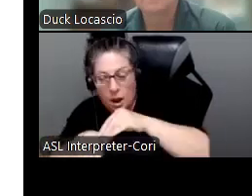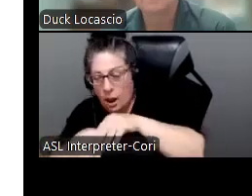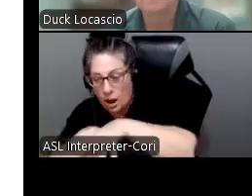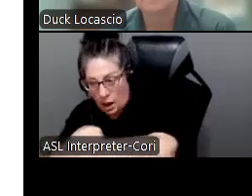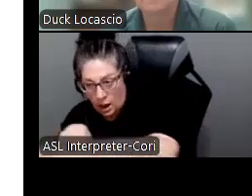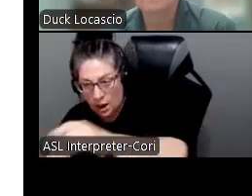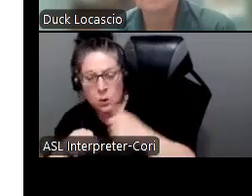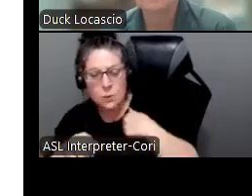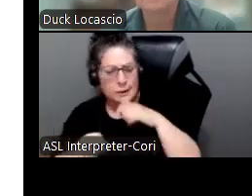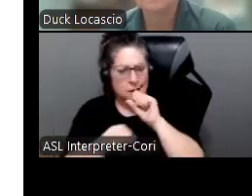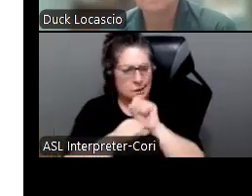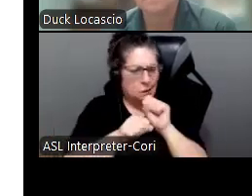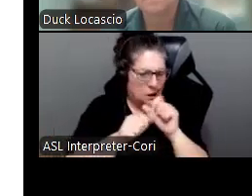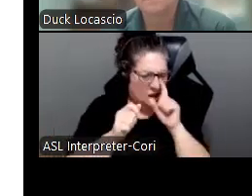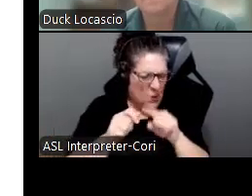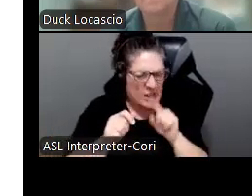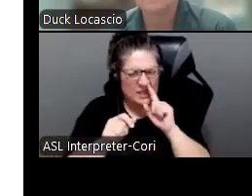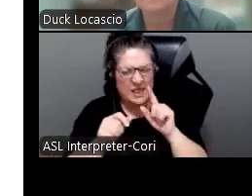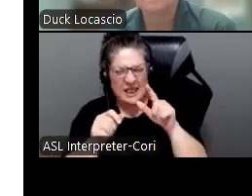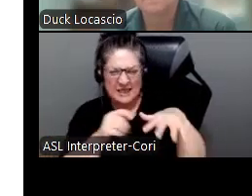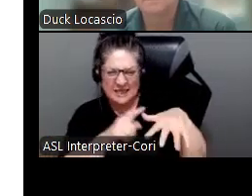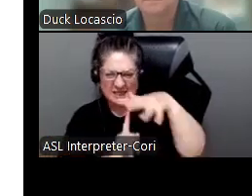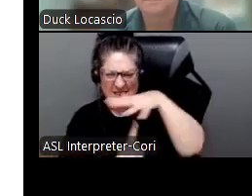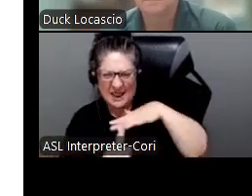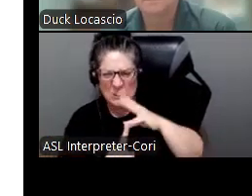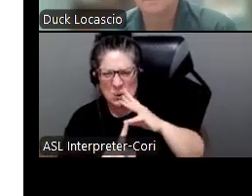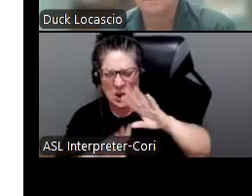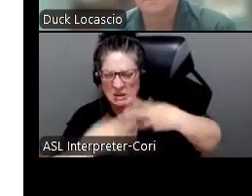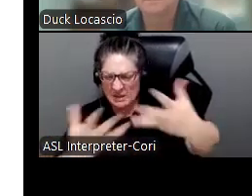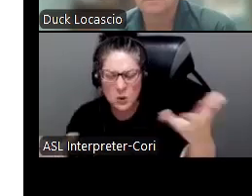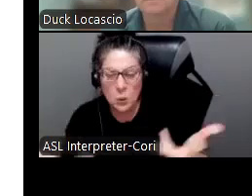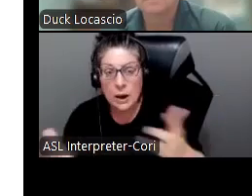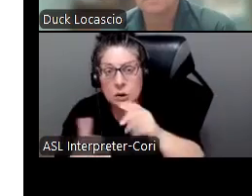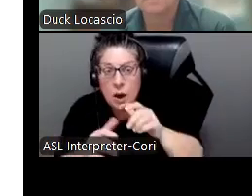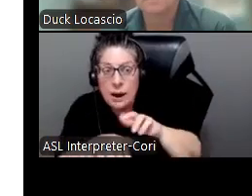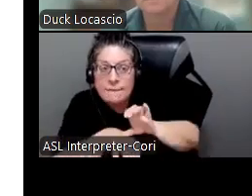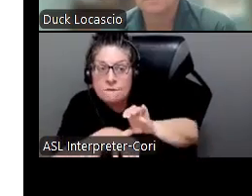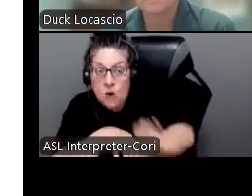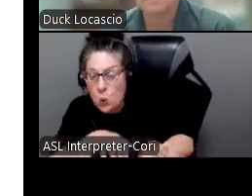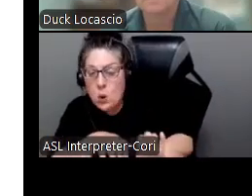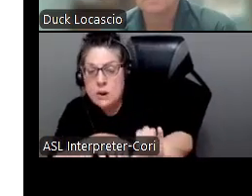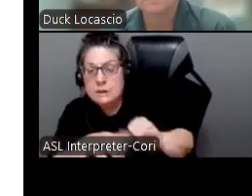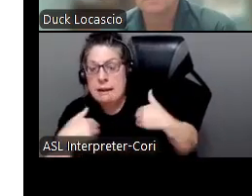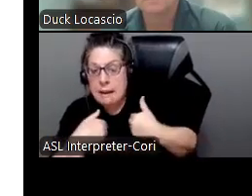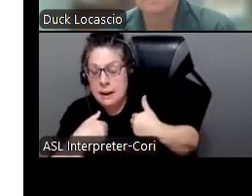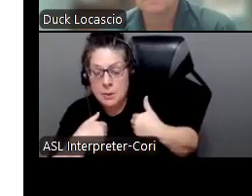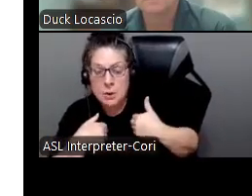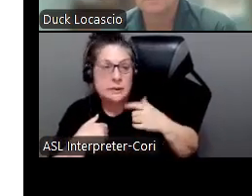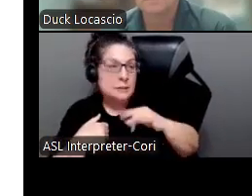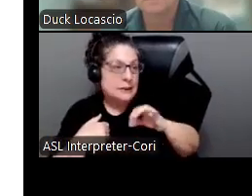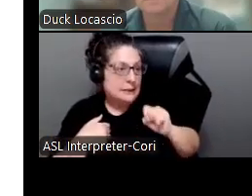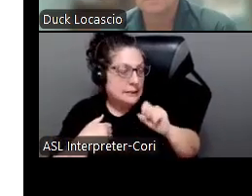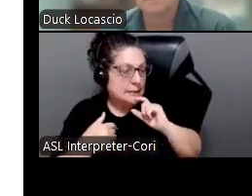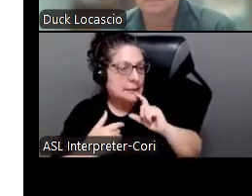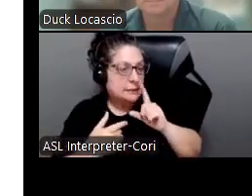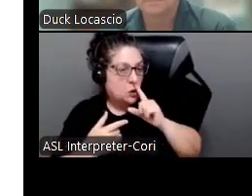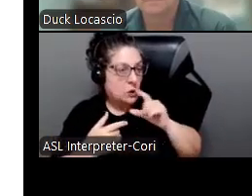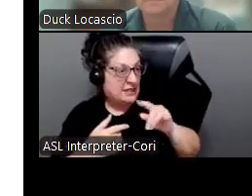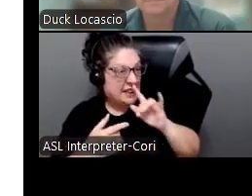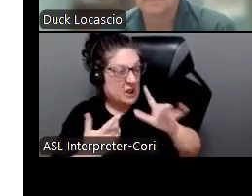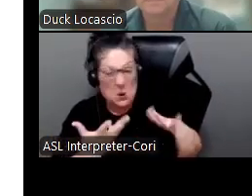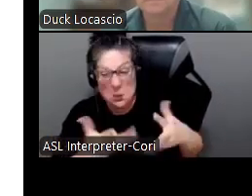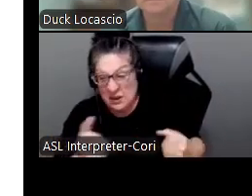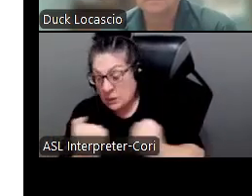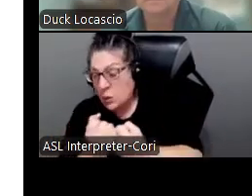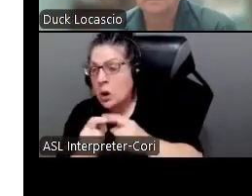what does the site want to produce, not trying to force species into places where the site doesn't want to support them, but trying